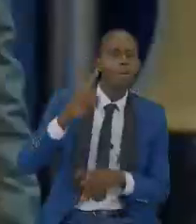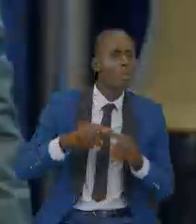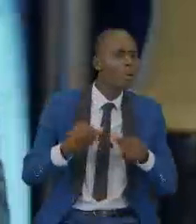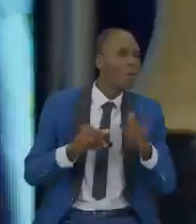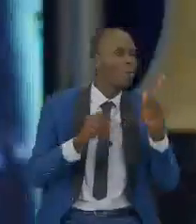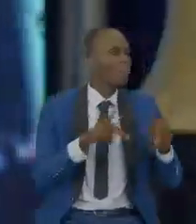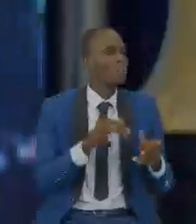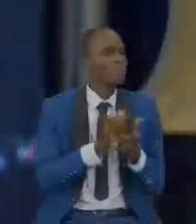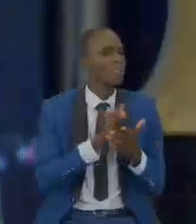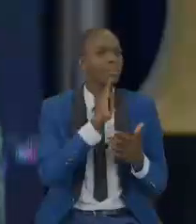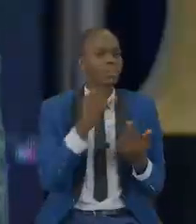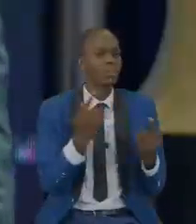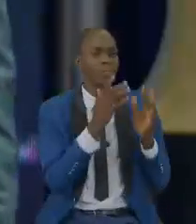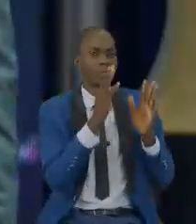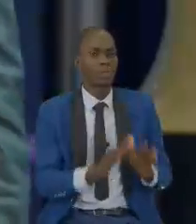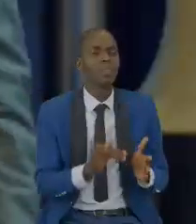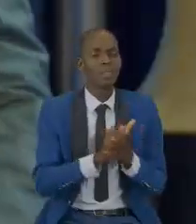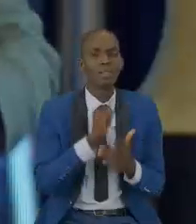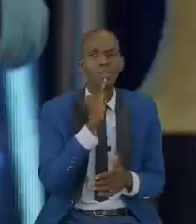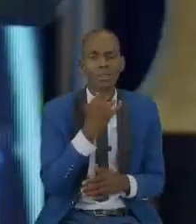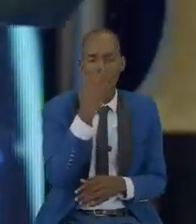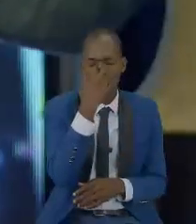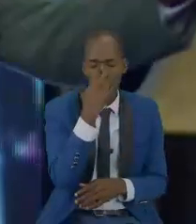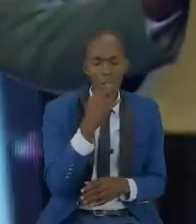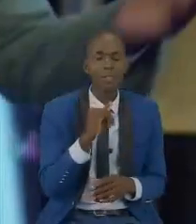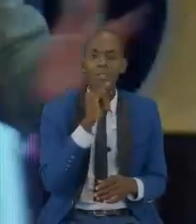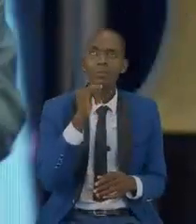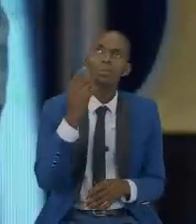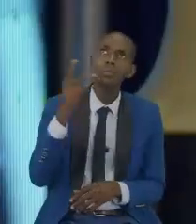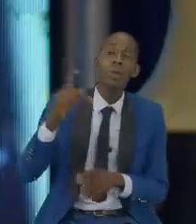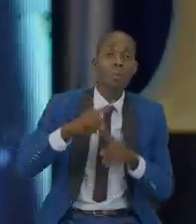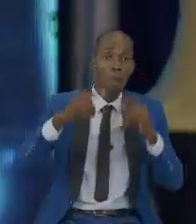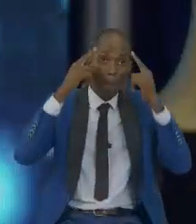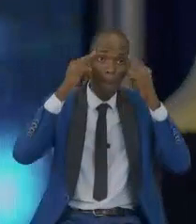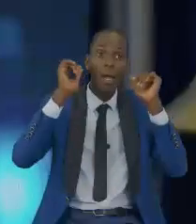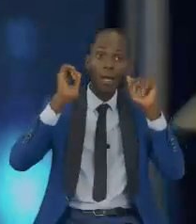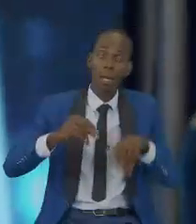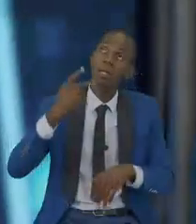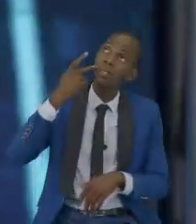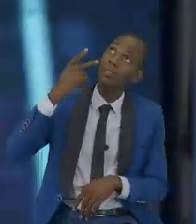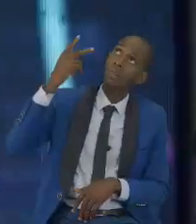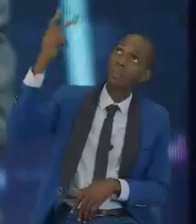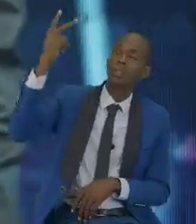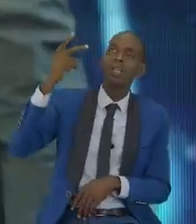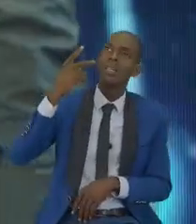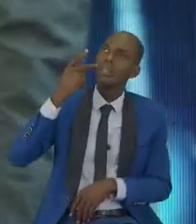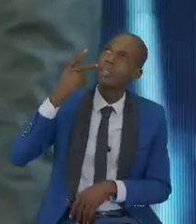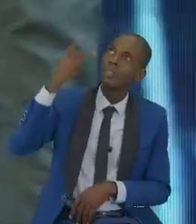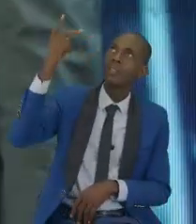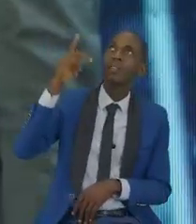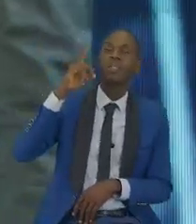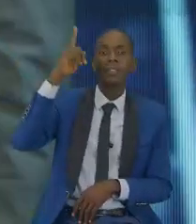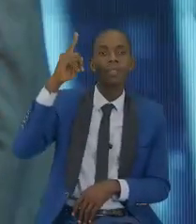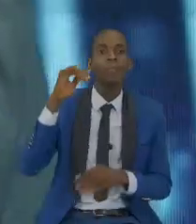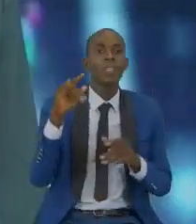some belief is blind. He cannot see. But Moses could see. He saw him as seeing